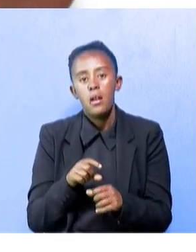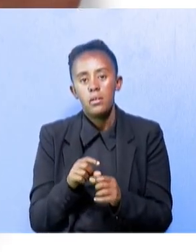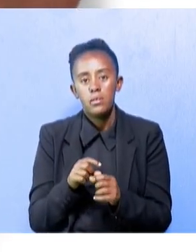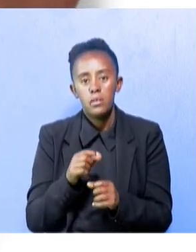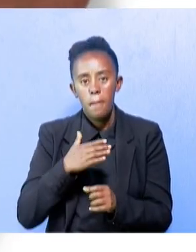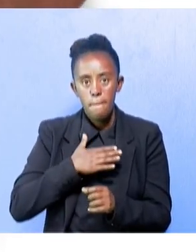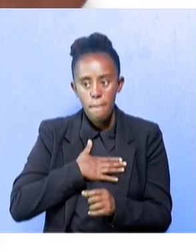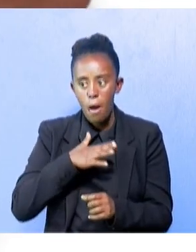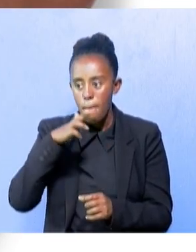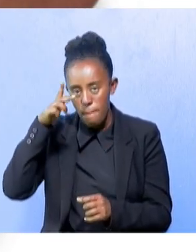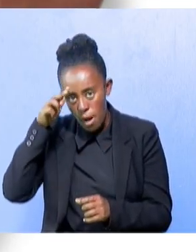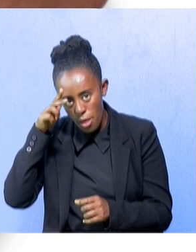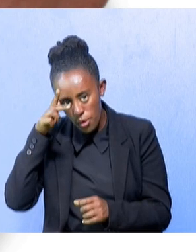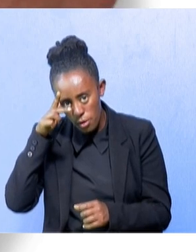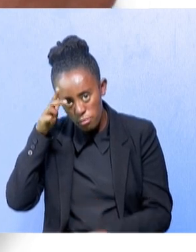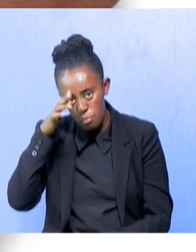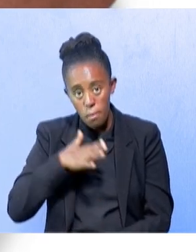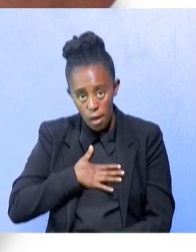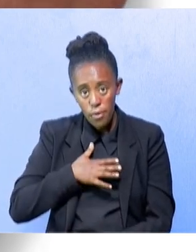my brother